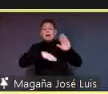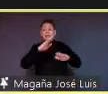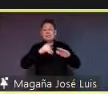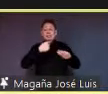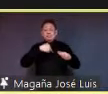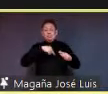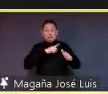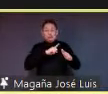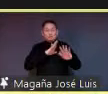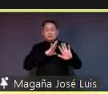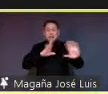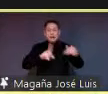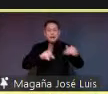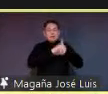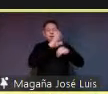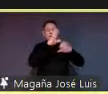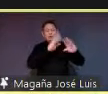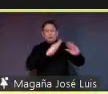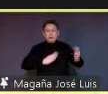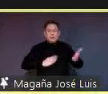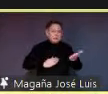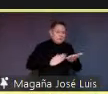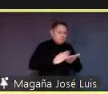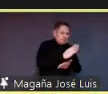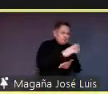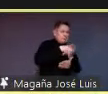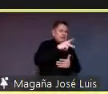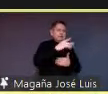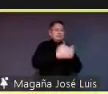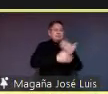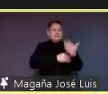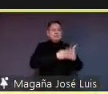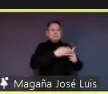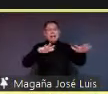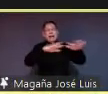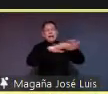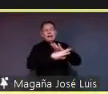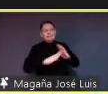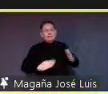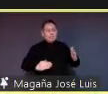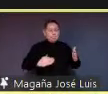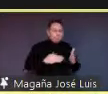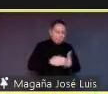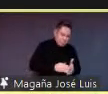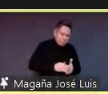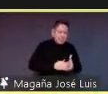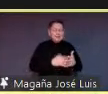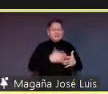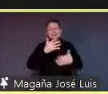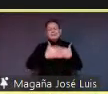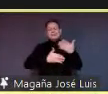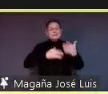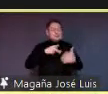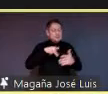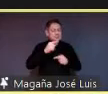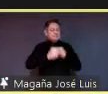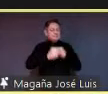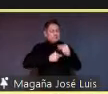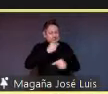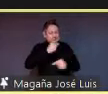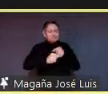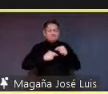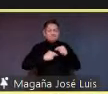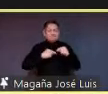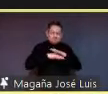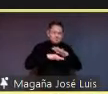or overcome them, but they are constantly changing as well. So this is a frenzied type of